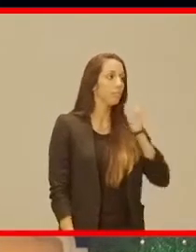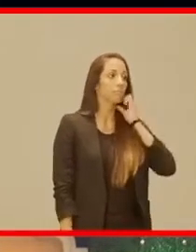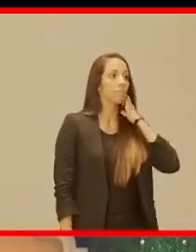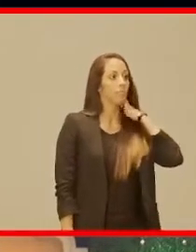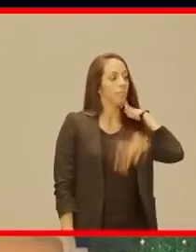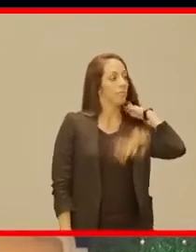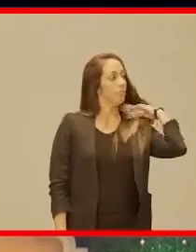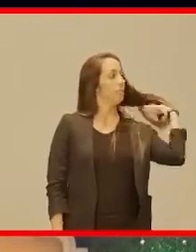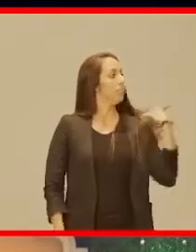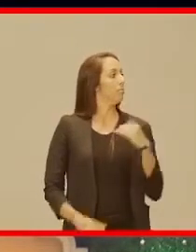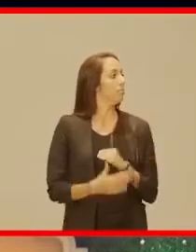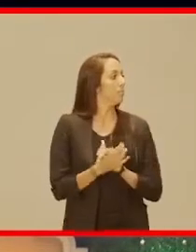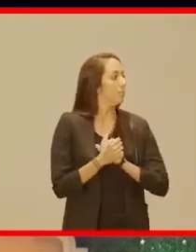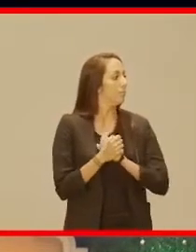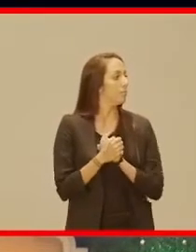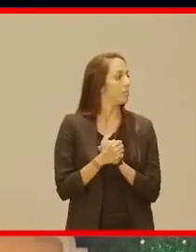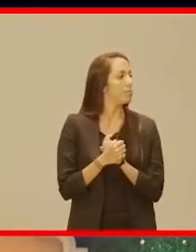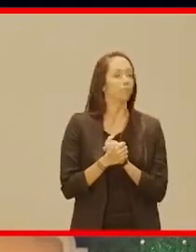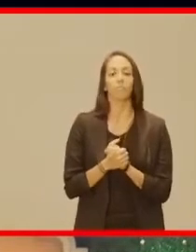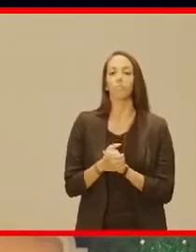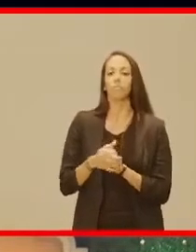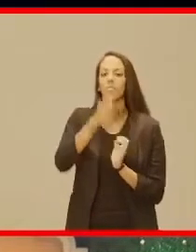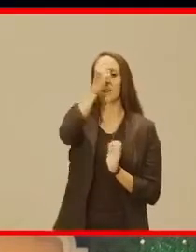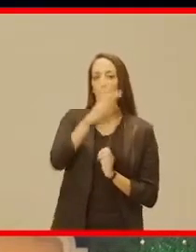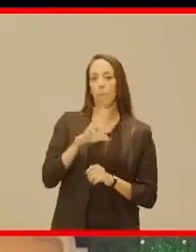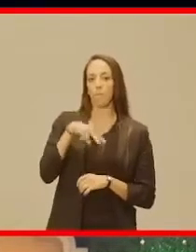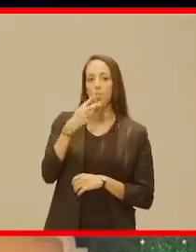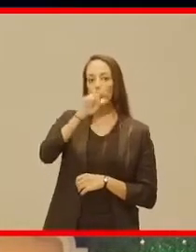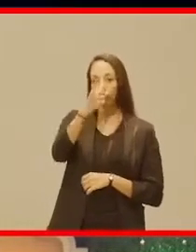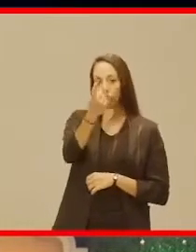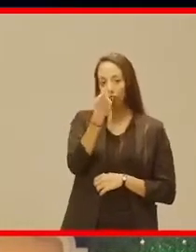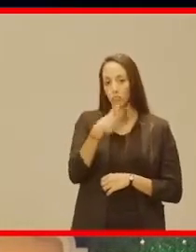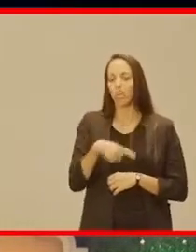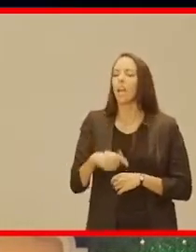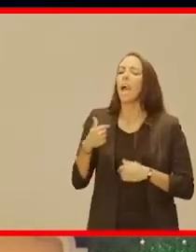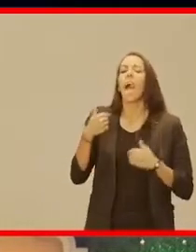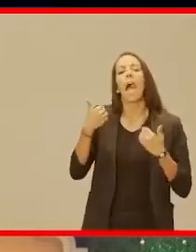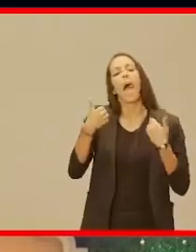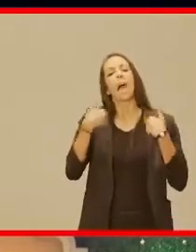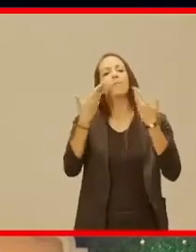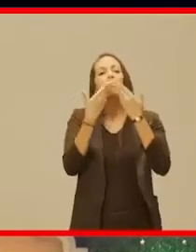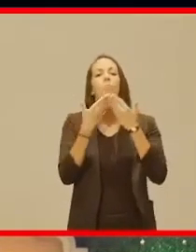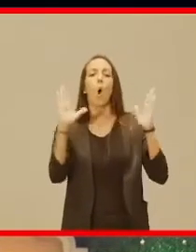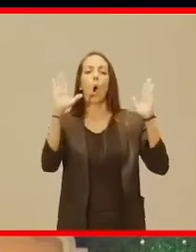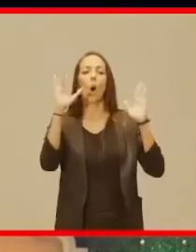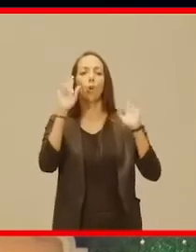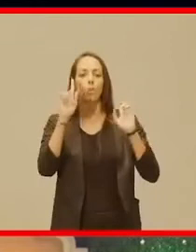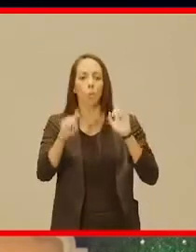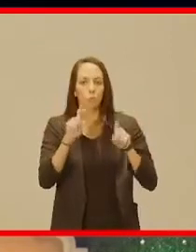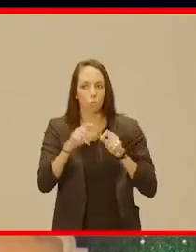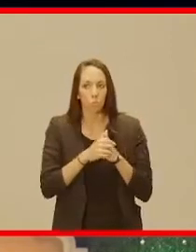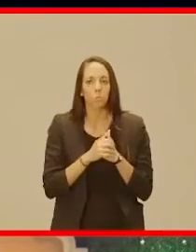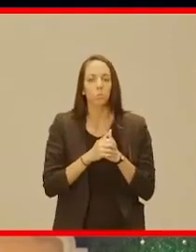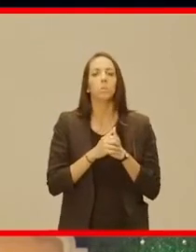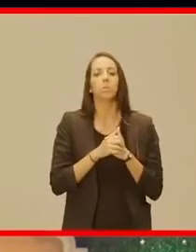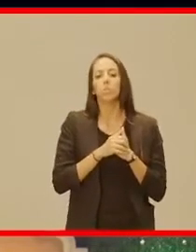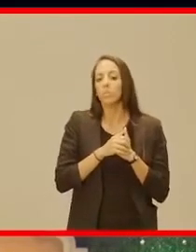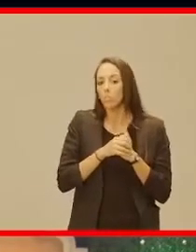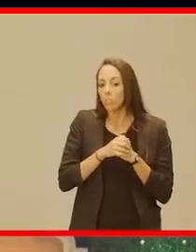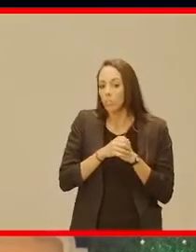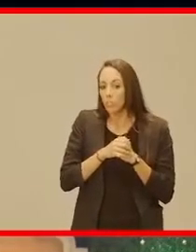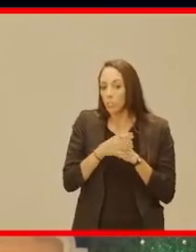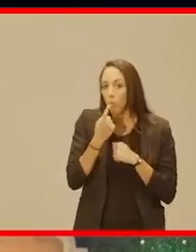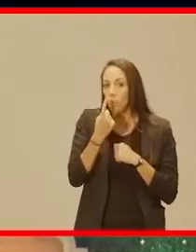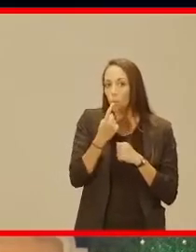I have a little bit of a broader question. Okay, so one of the issues that I've also